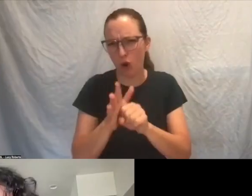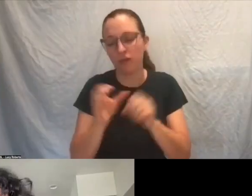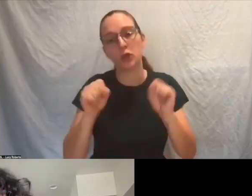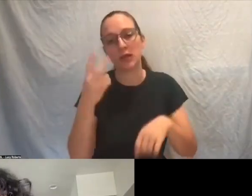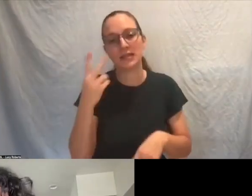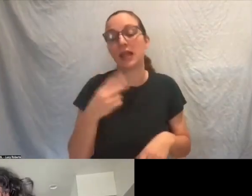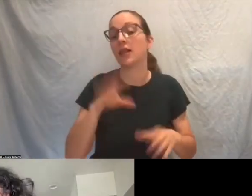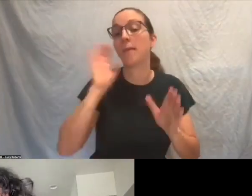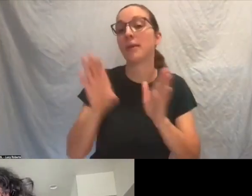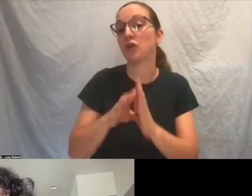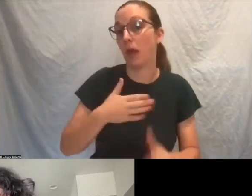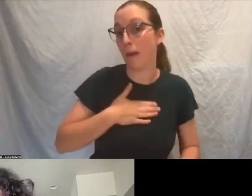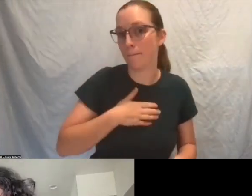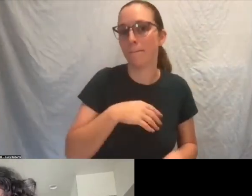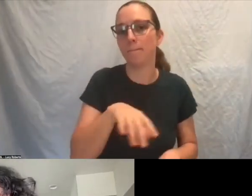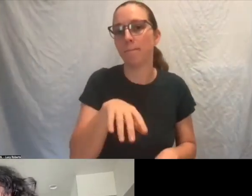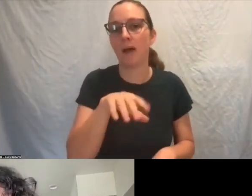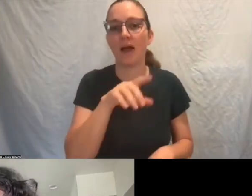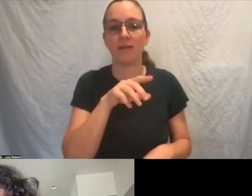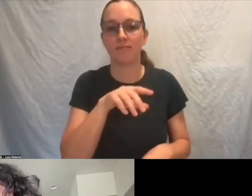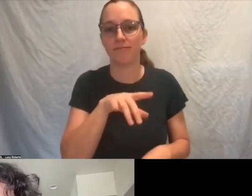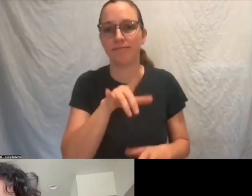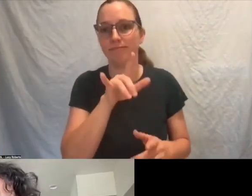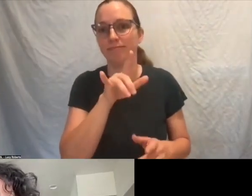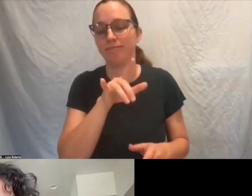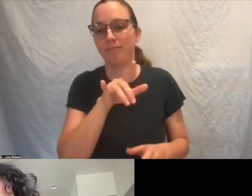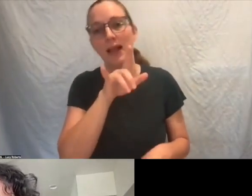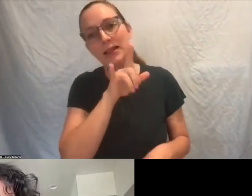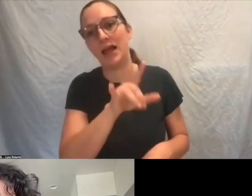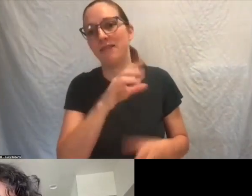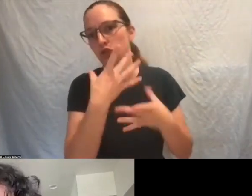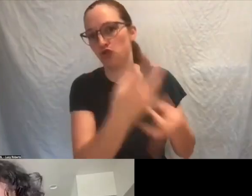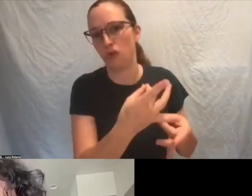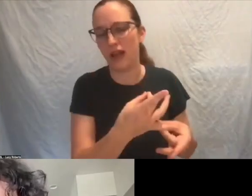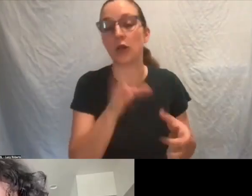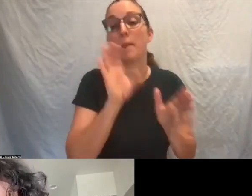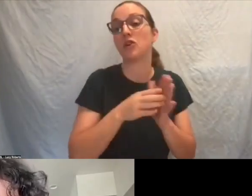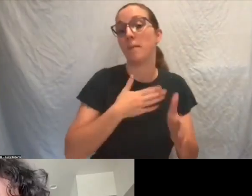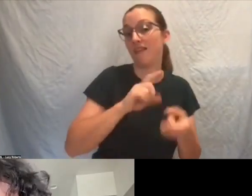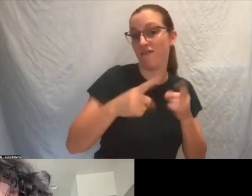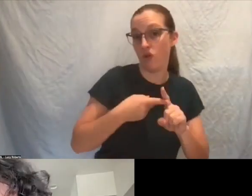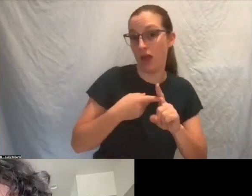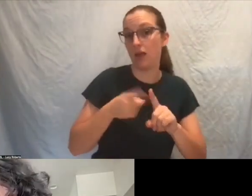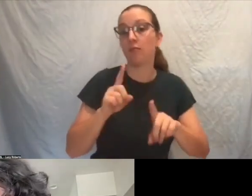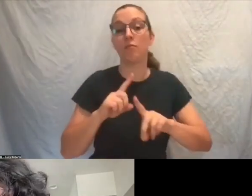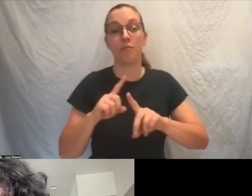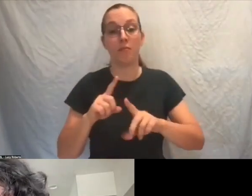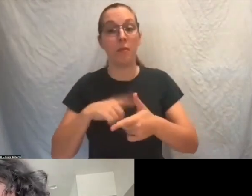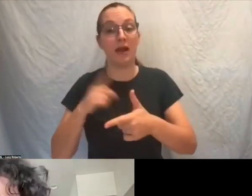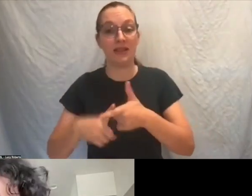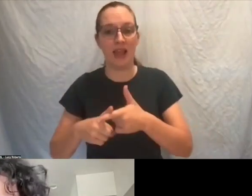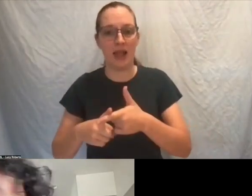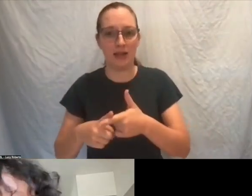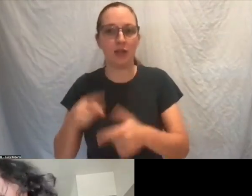love interest are pictures of a friend. But then the actual body of the person is